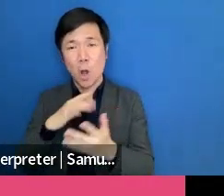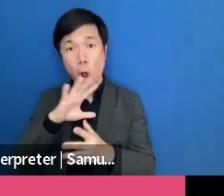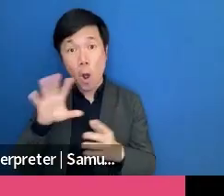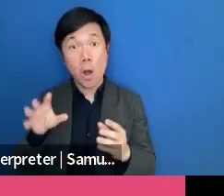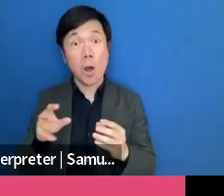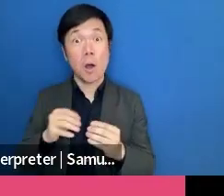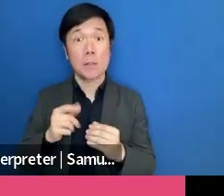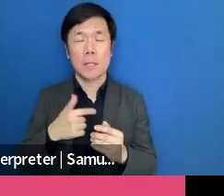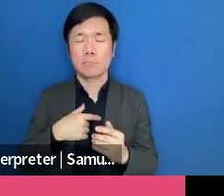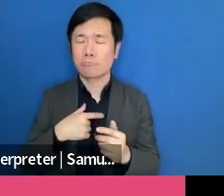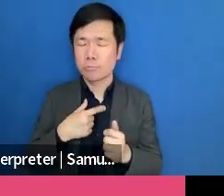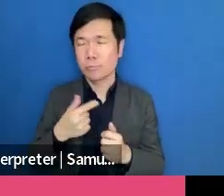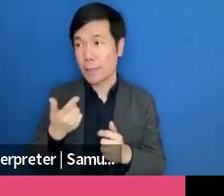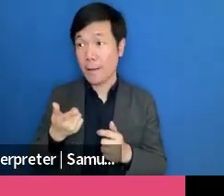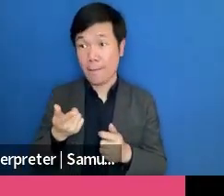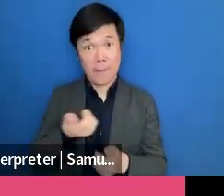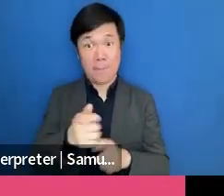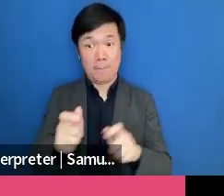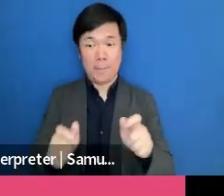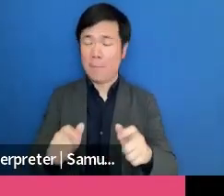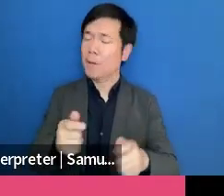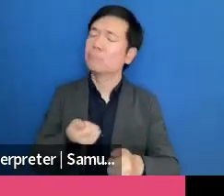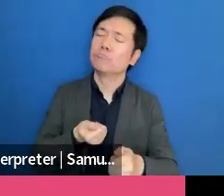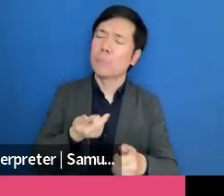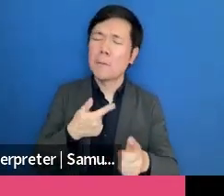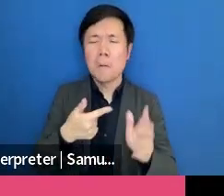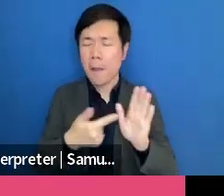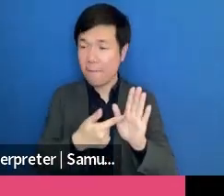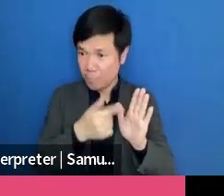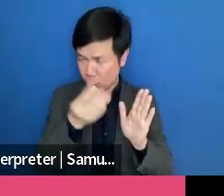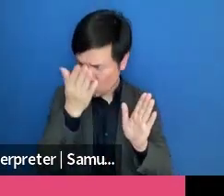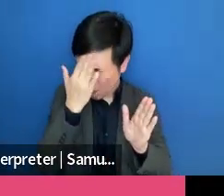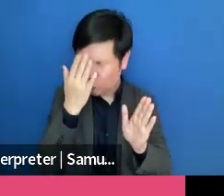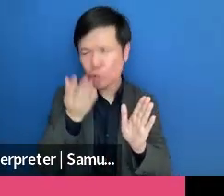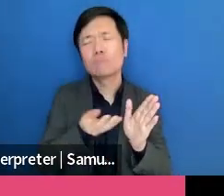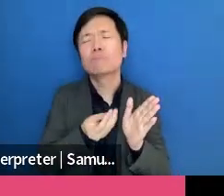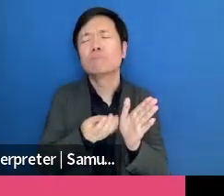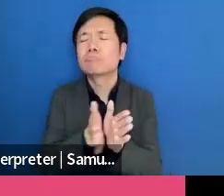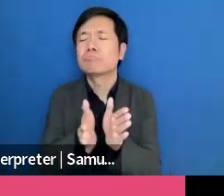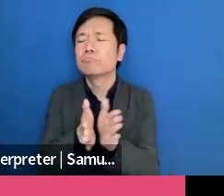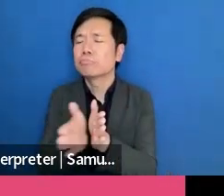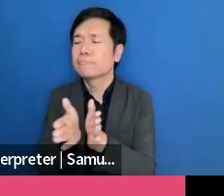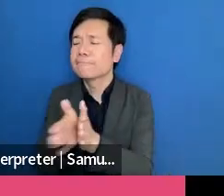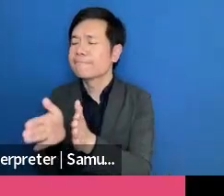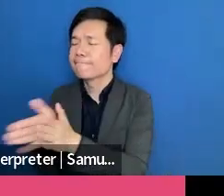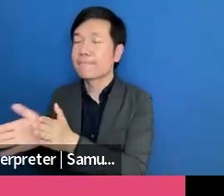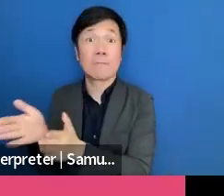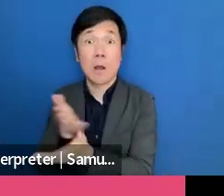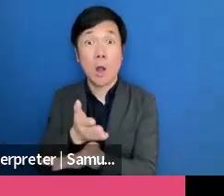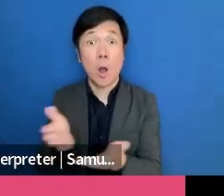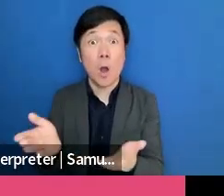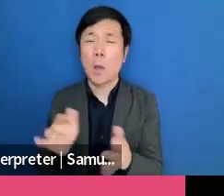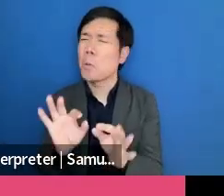with communities and partners, and programs adjust based on what they learn. This is what keeps PMER responsive and dynamic.